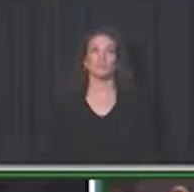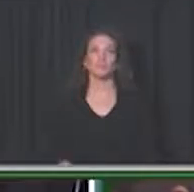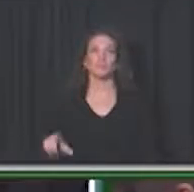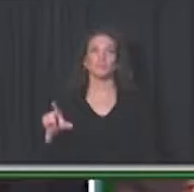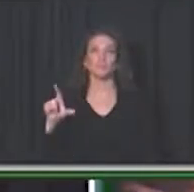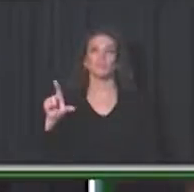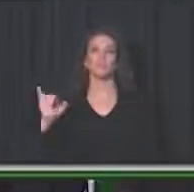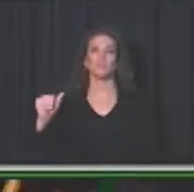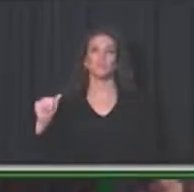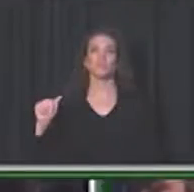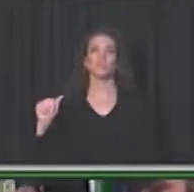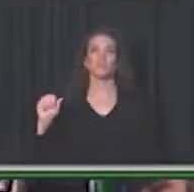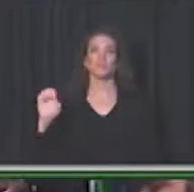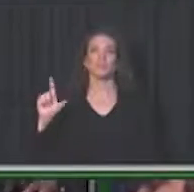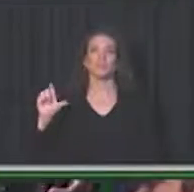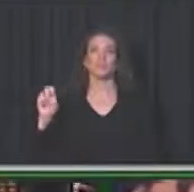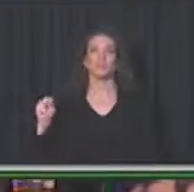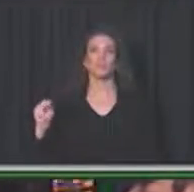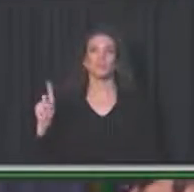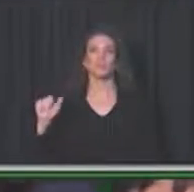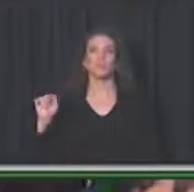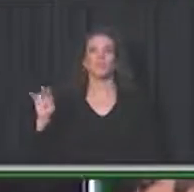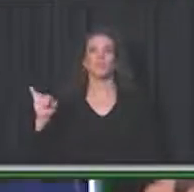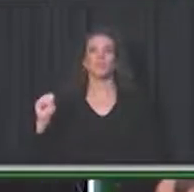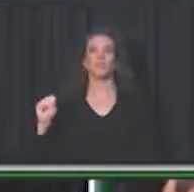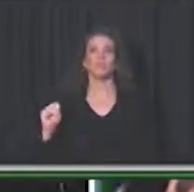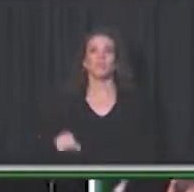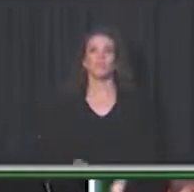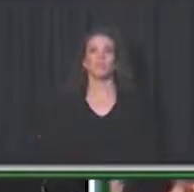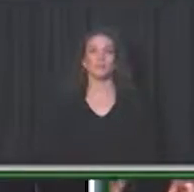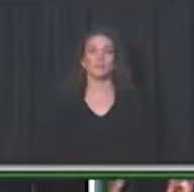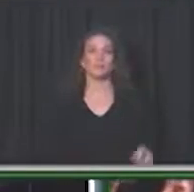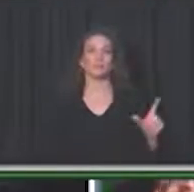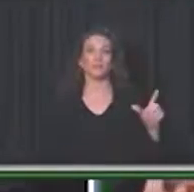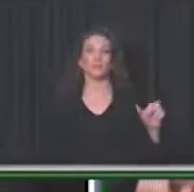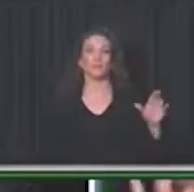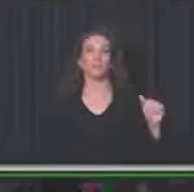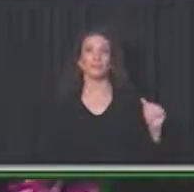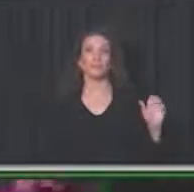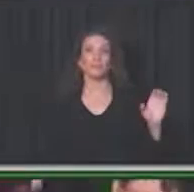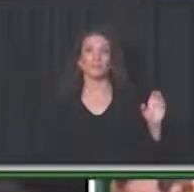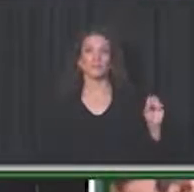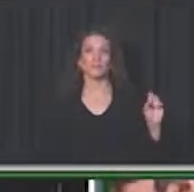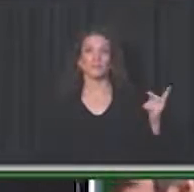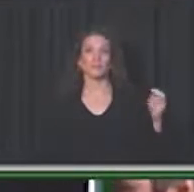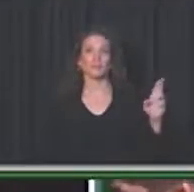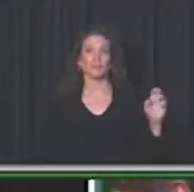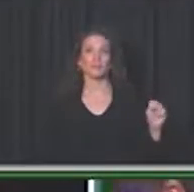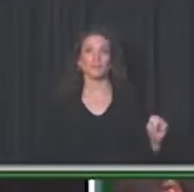Leon Evan Davis Burst. Laura Corcoran.